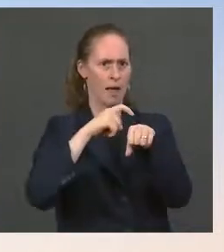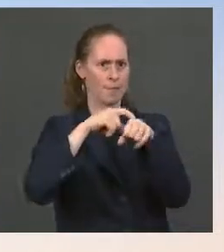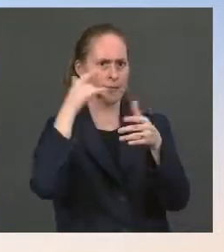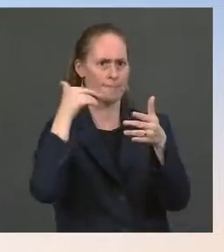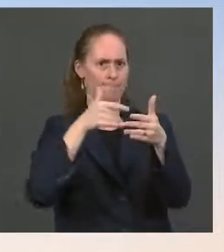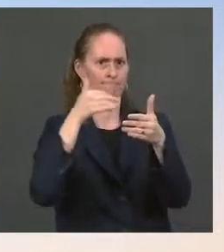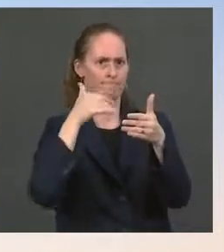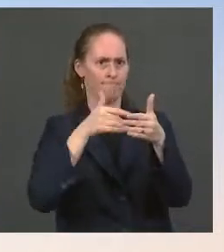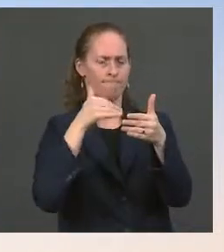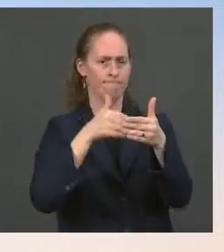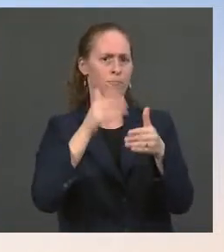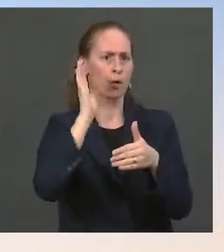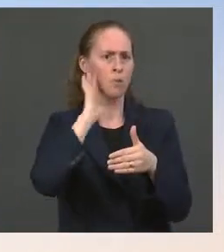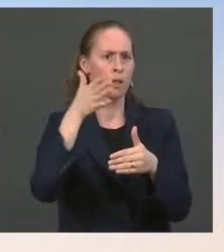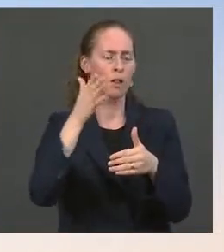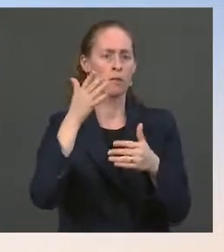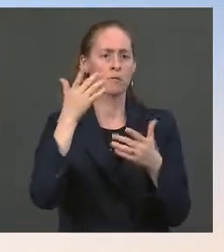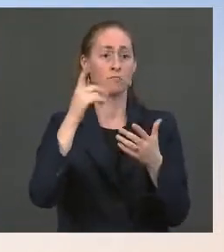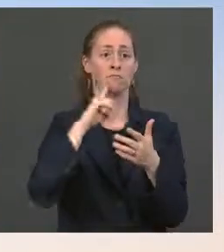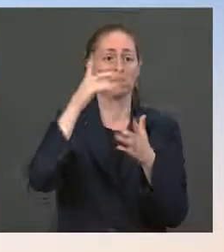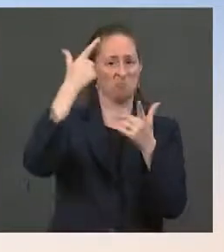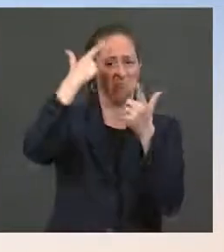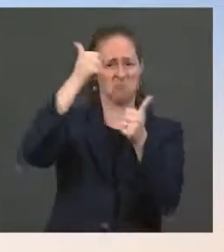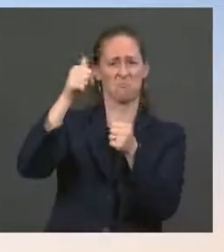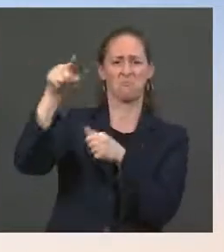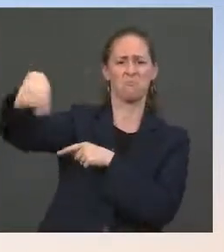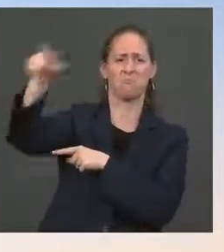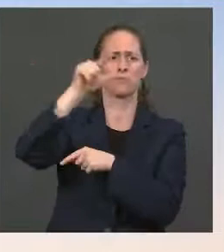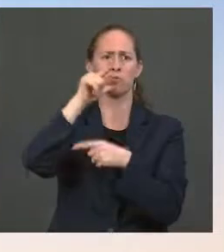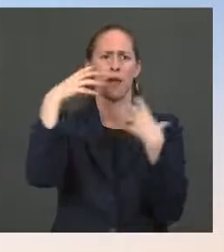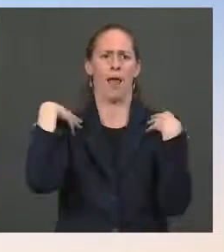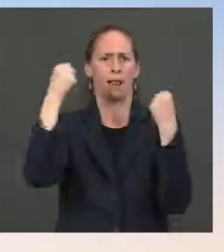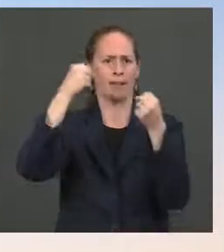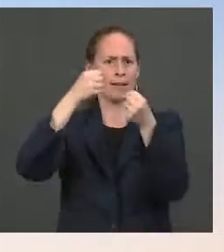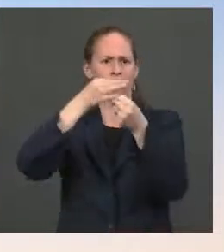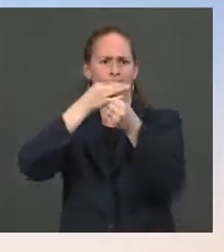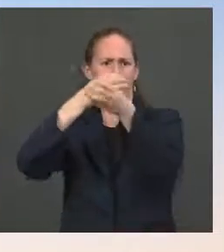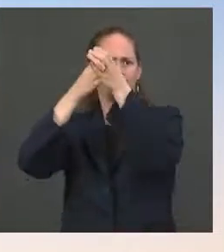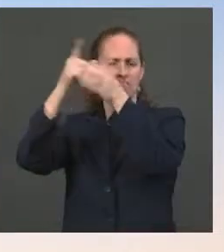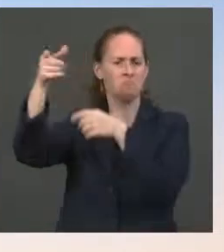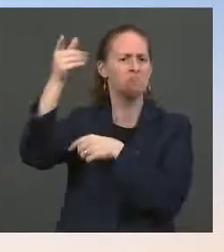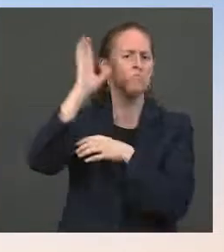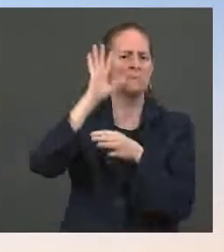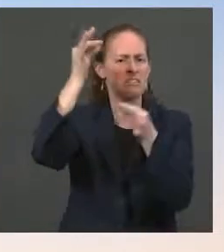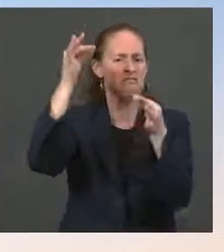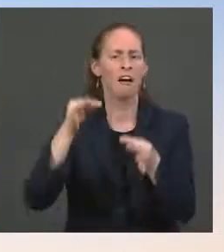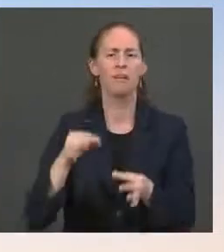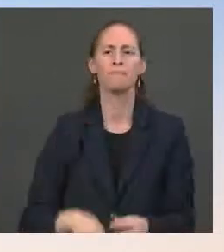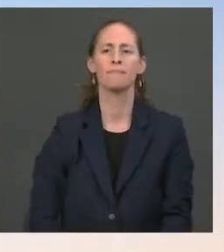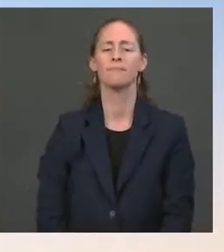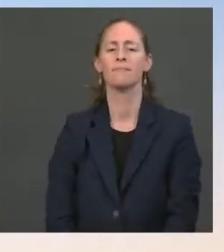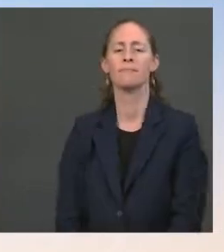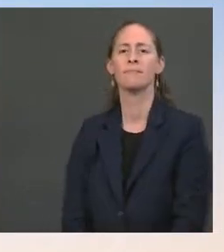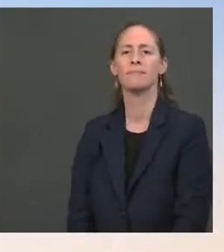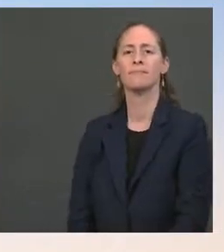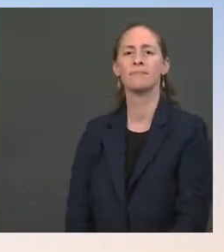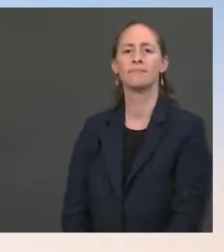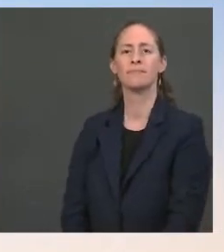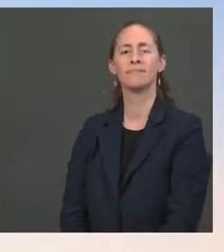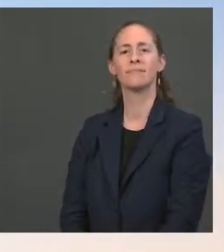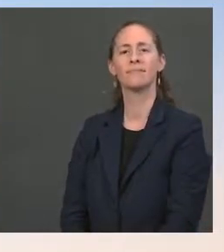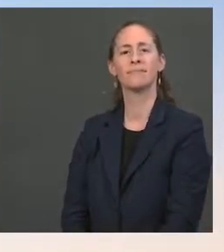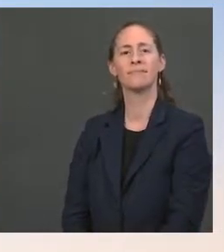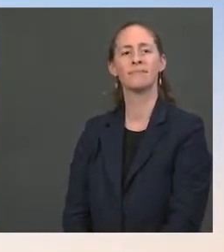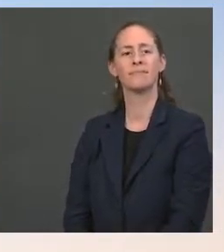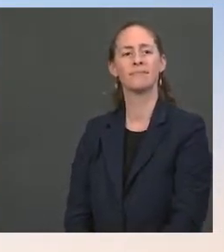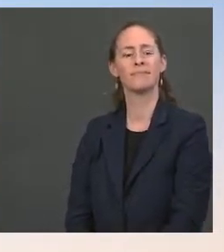on, but I will leave it to our health experts to outline more specifics. Go ahead. Sorry, thank you. After a couple of weeks ago, the